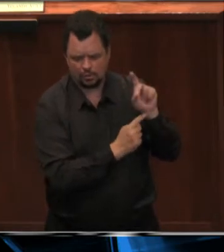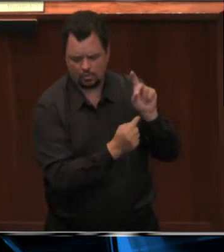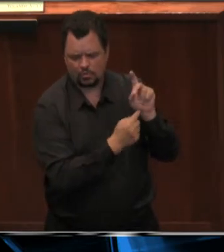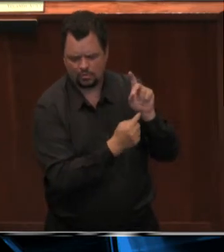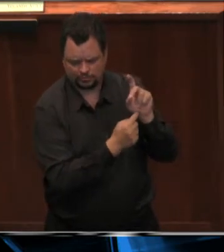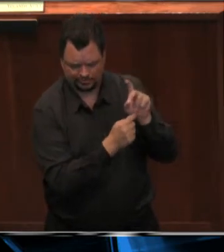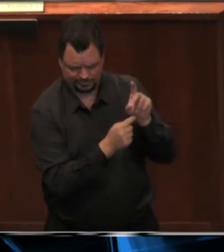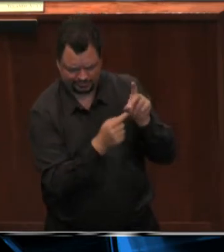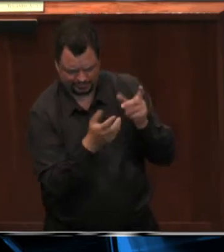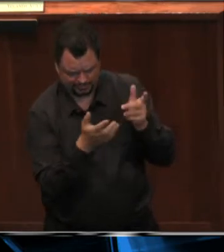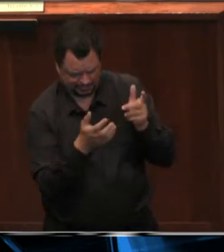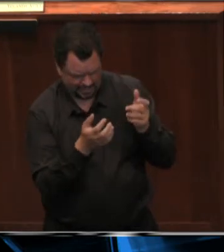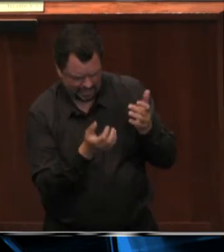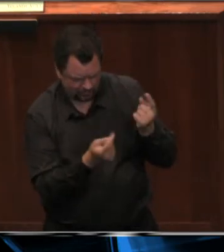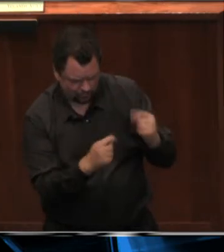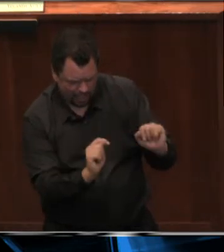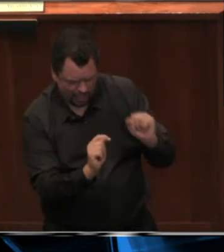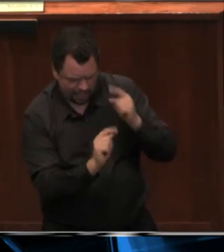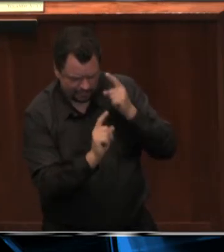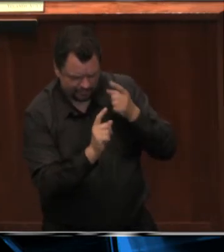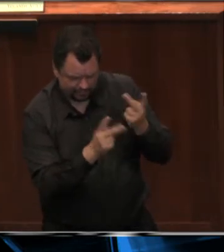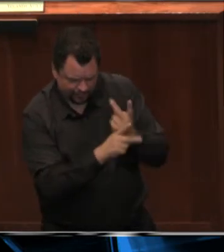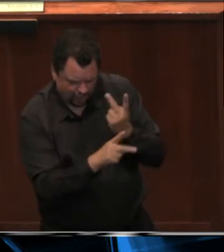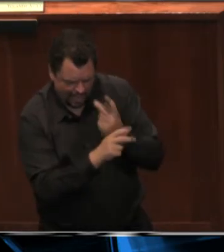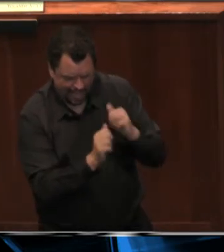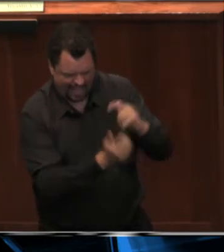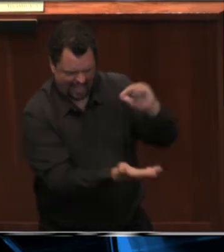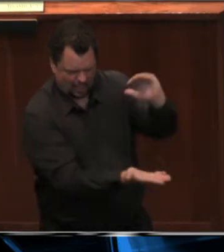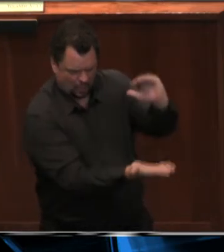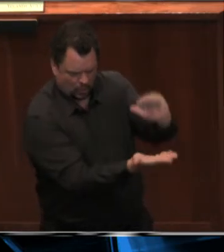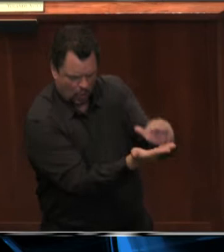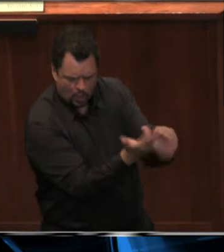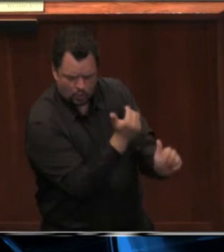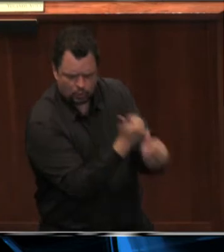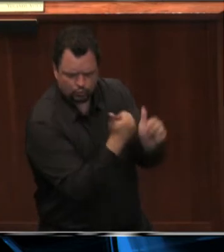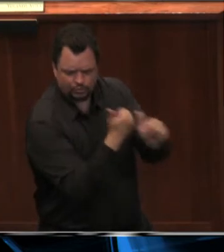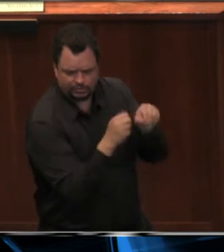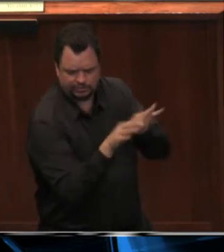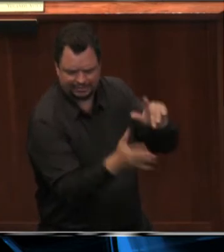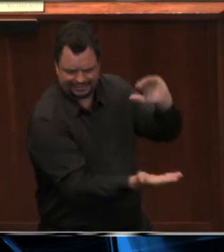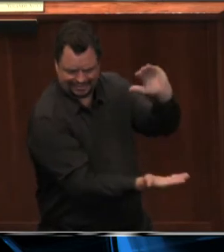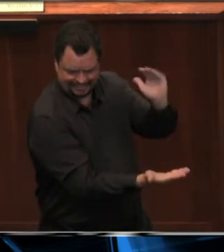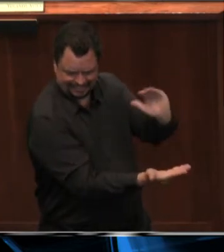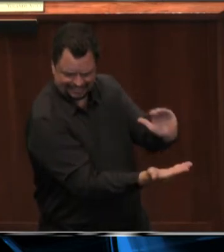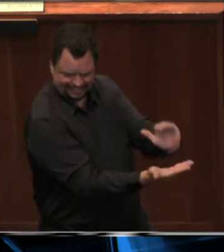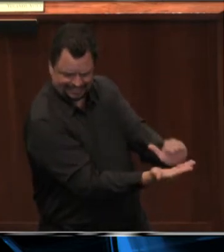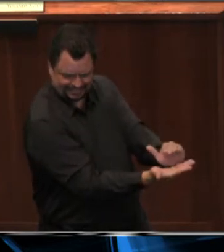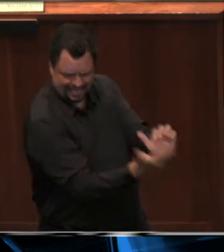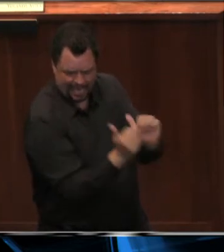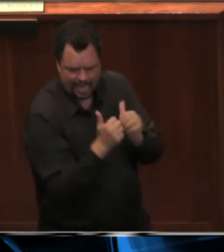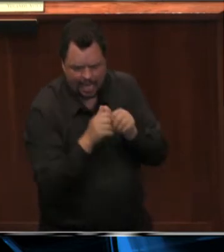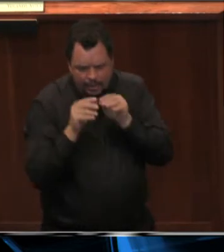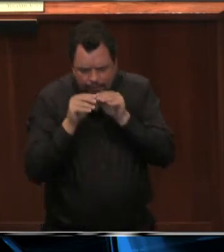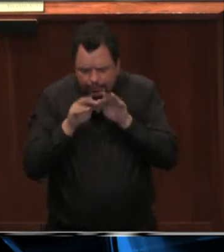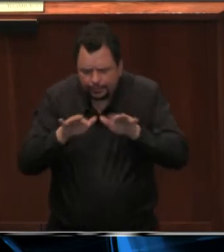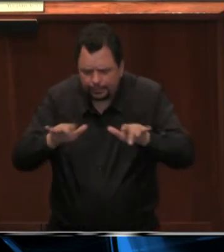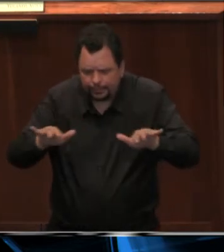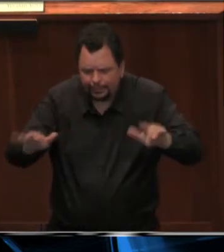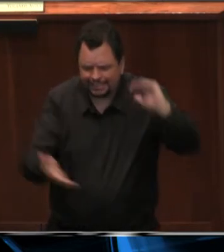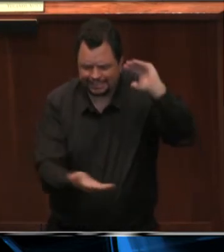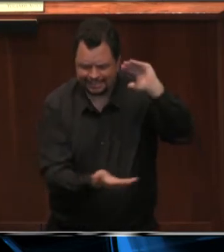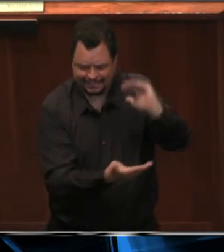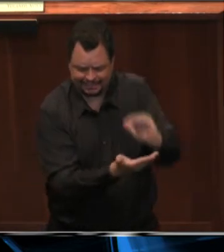in the low threshold approval. So that transmission level at a low threshold is less than